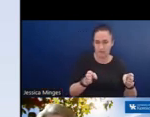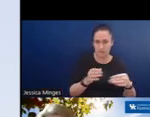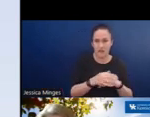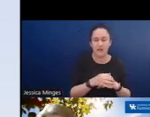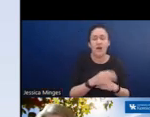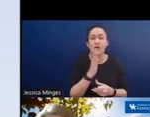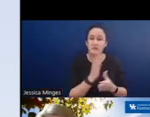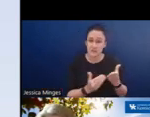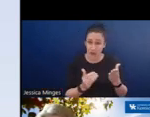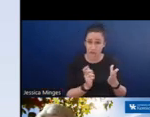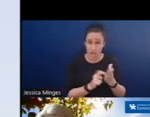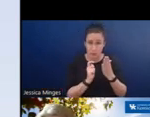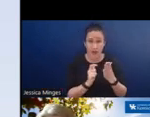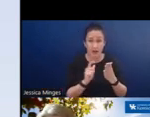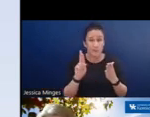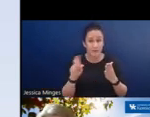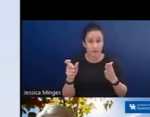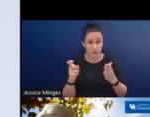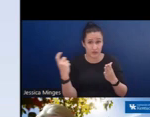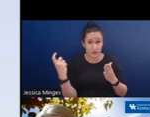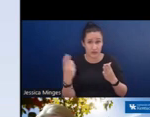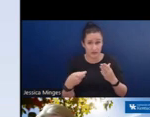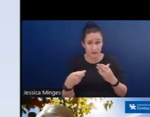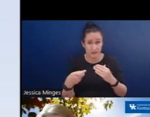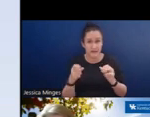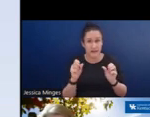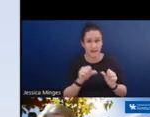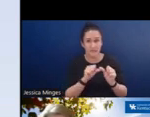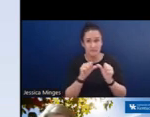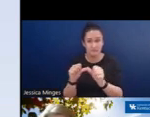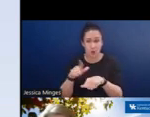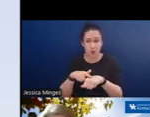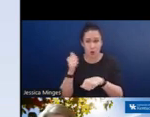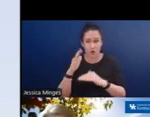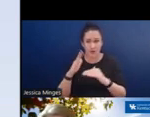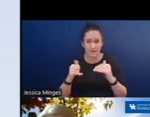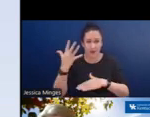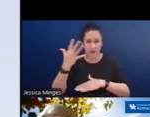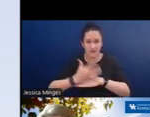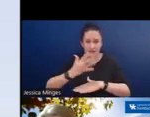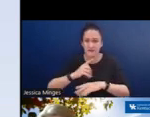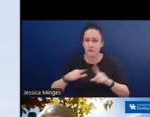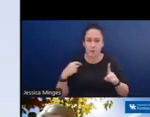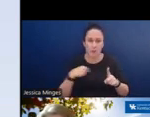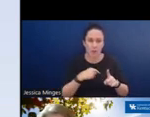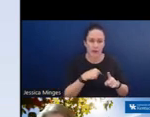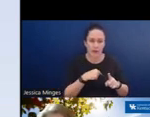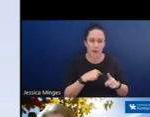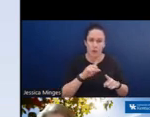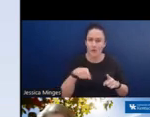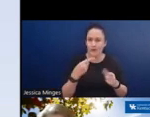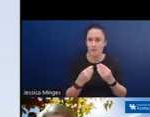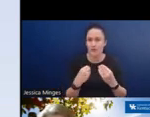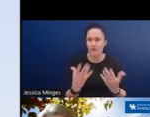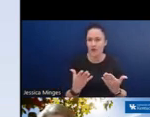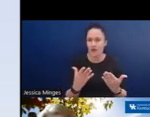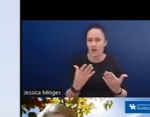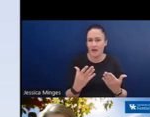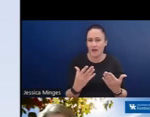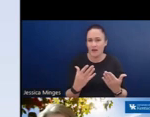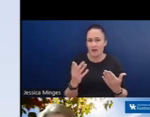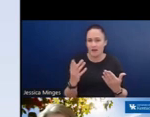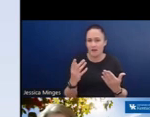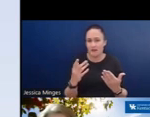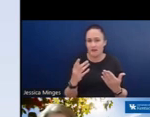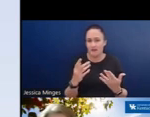that you require a prescription that can last longer for 5 days, but we are only providing the ones that you don't need a